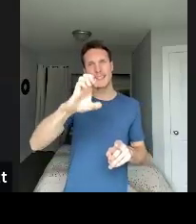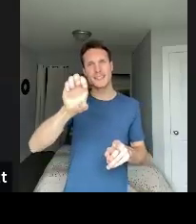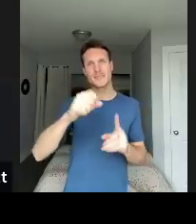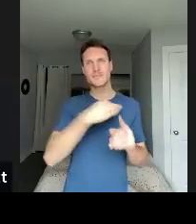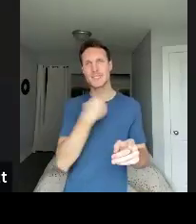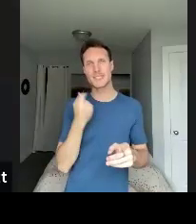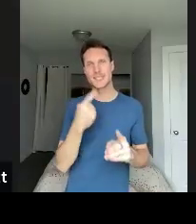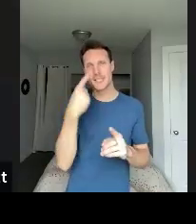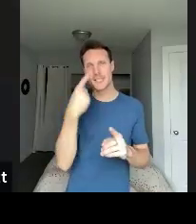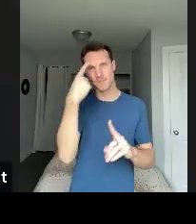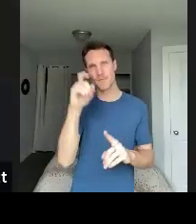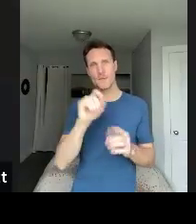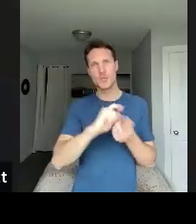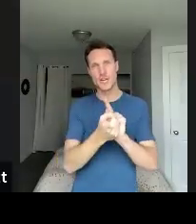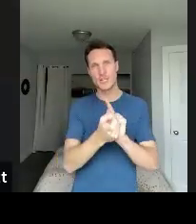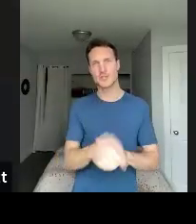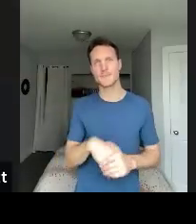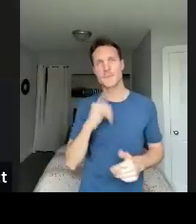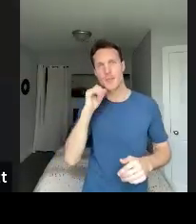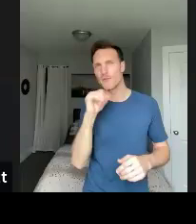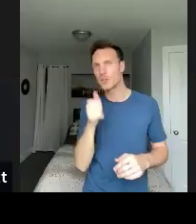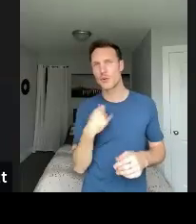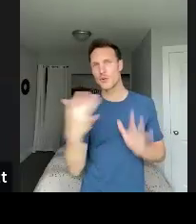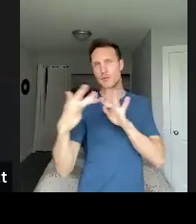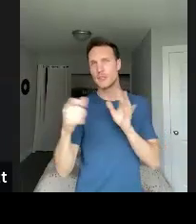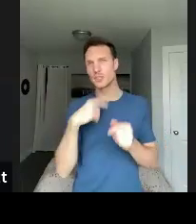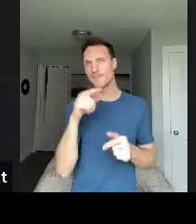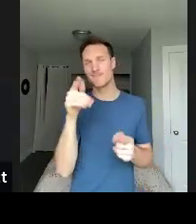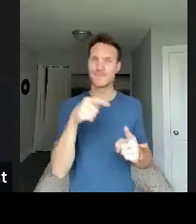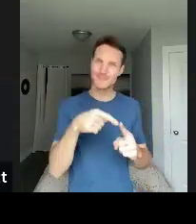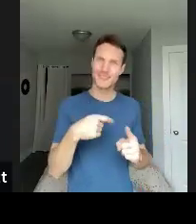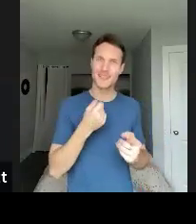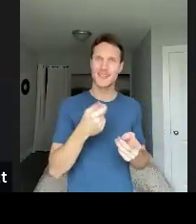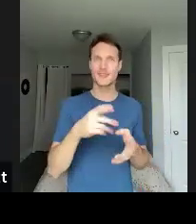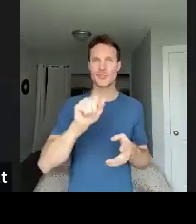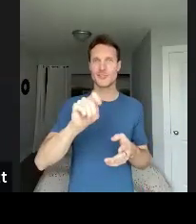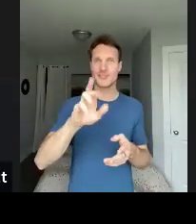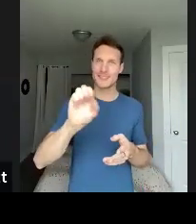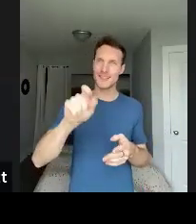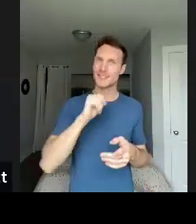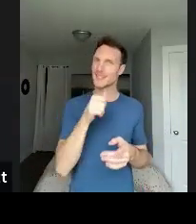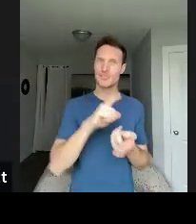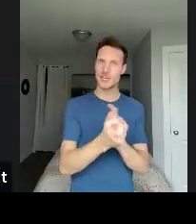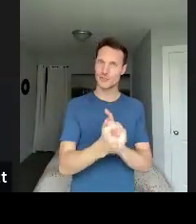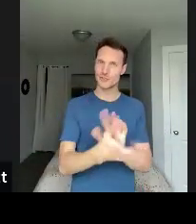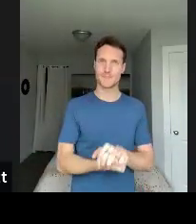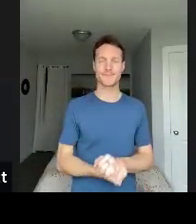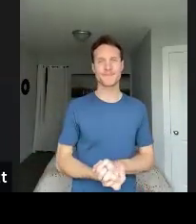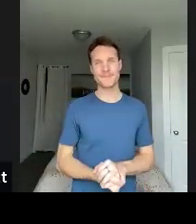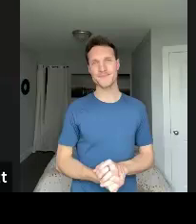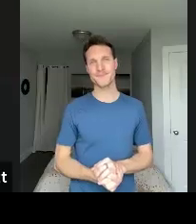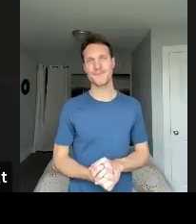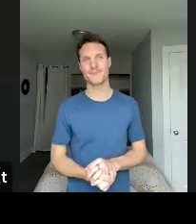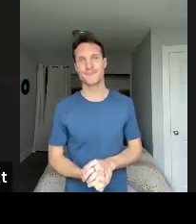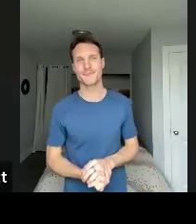Otherwise, if you don't have any reach out, then your status hasn't changed. So we'll kind of leave it at that.